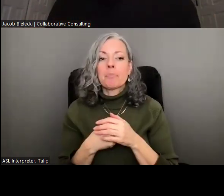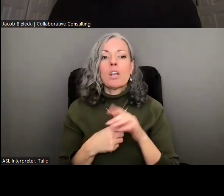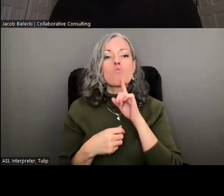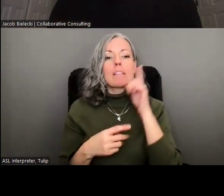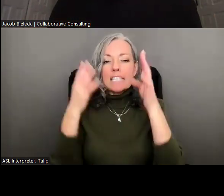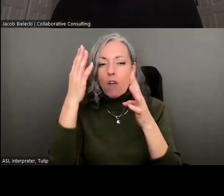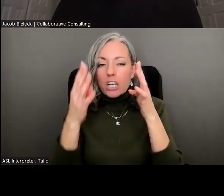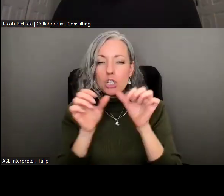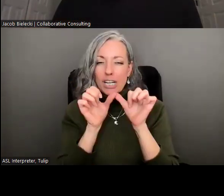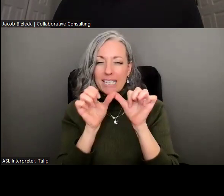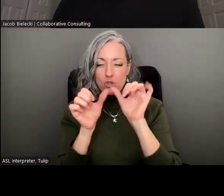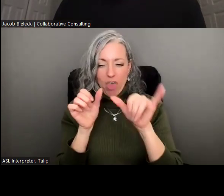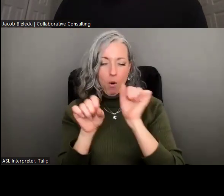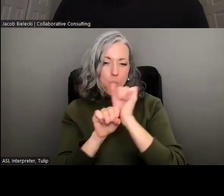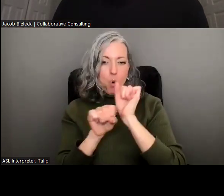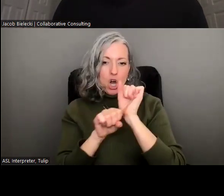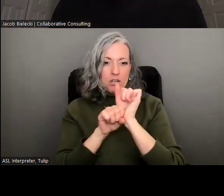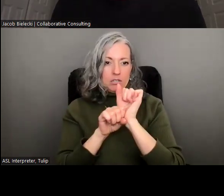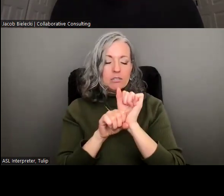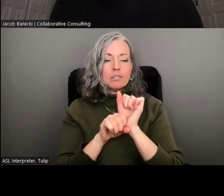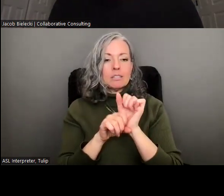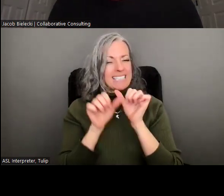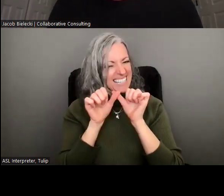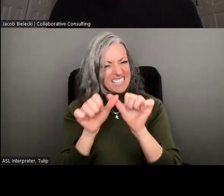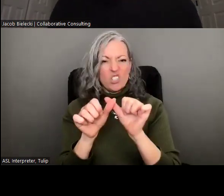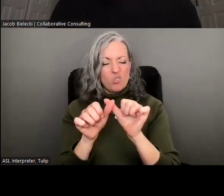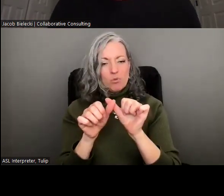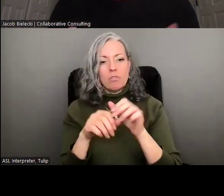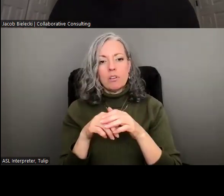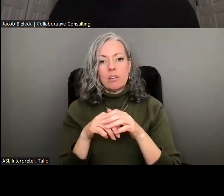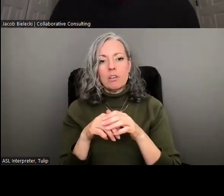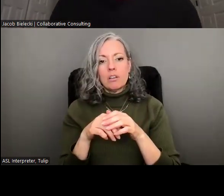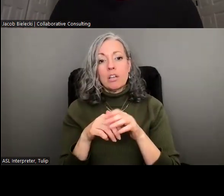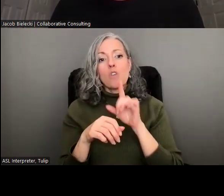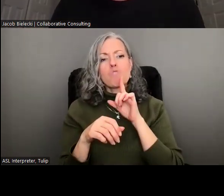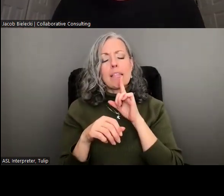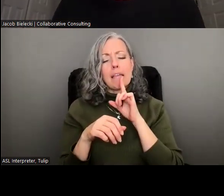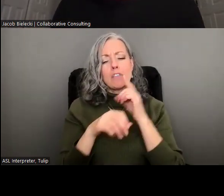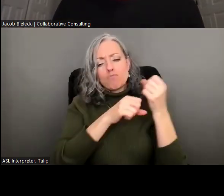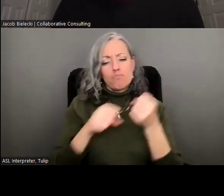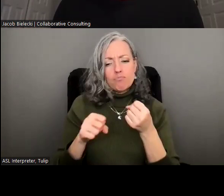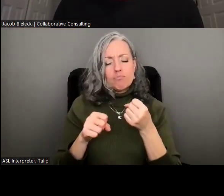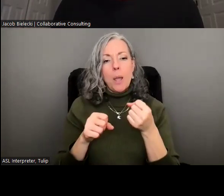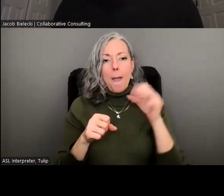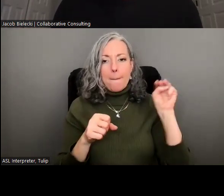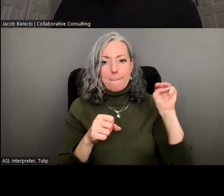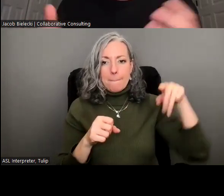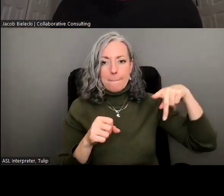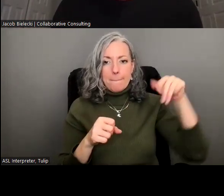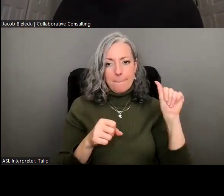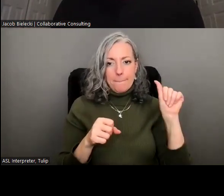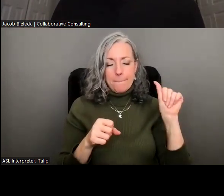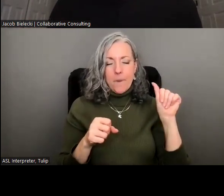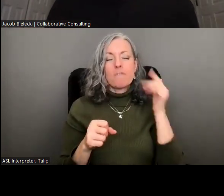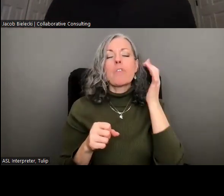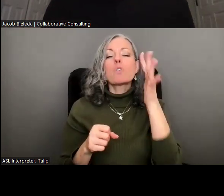continue that work beyond the current administration, and ideally to sort of ground a master plan on aging into kind of the